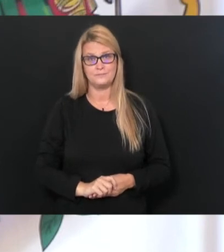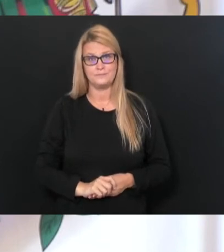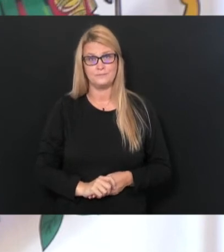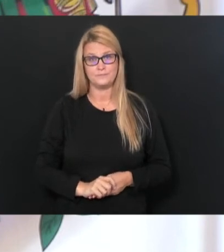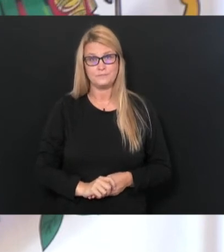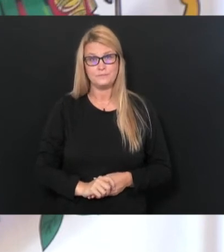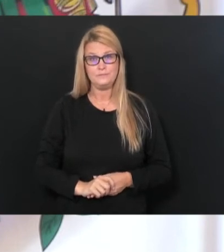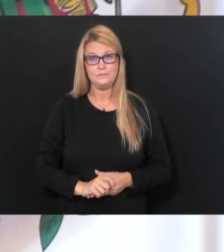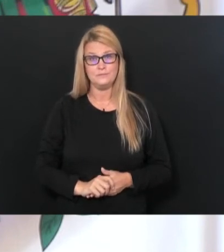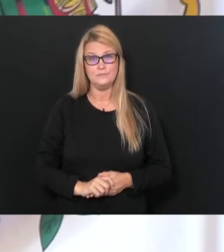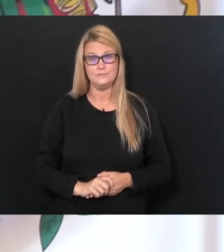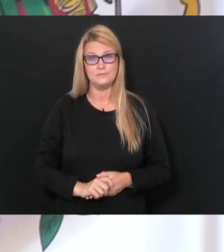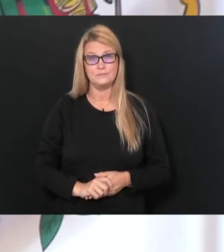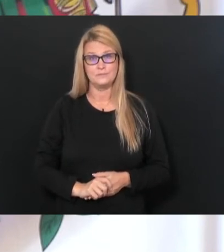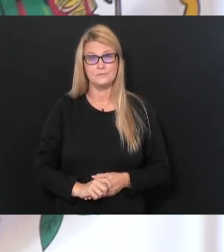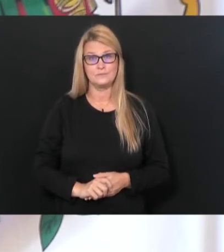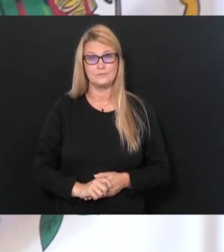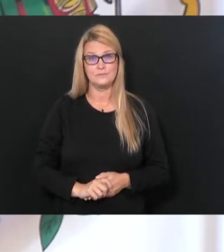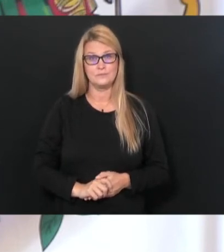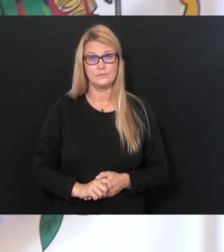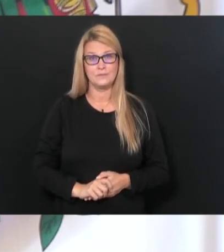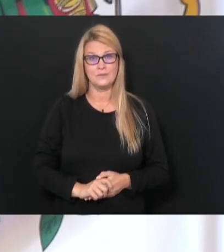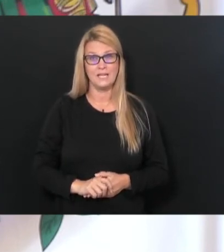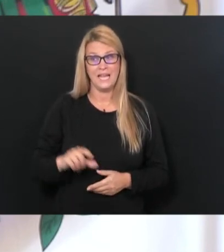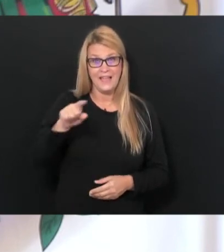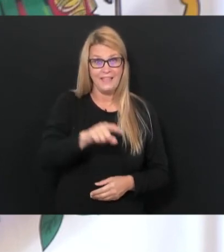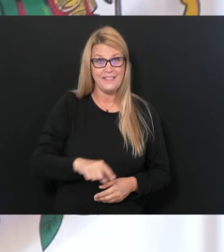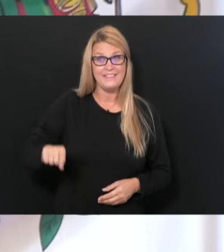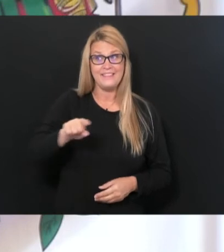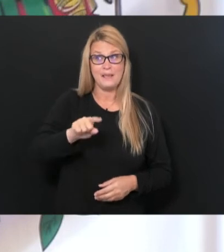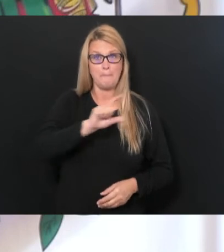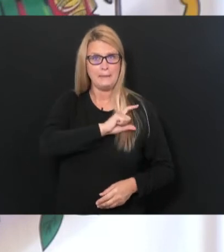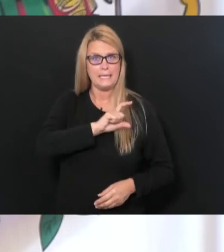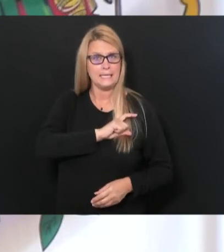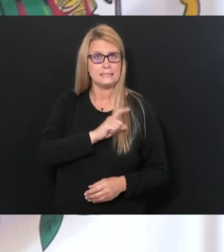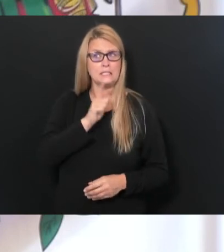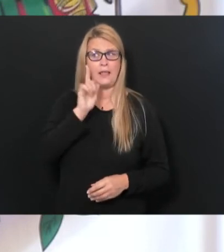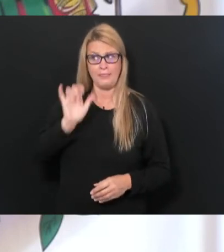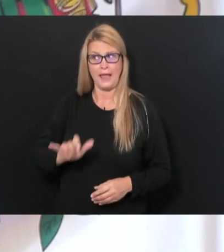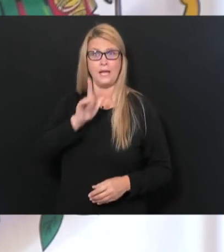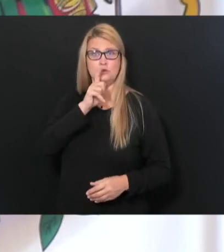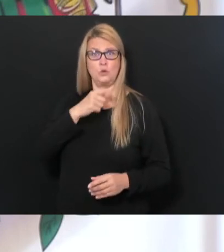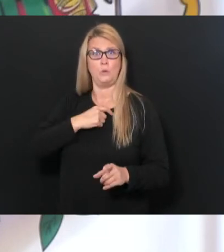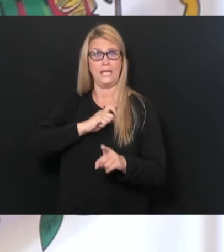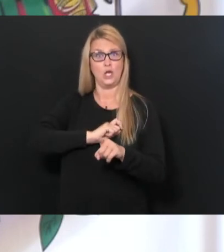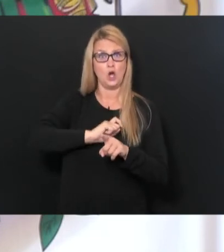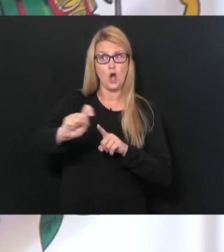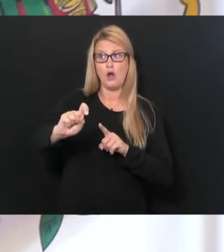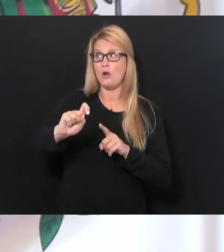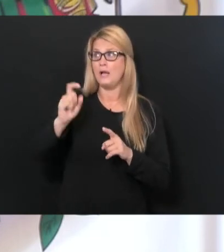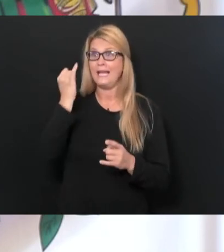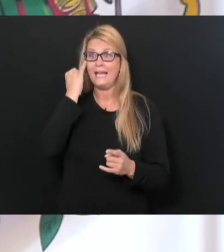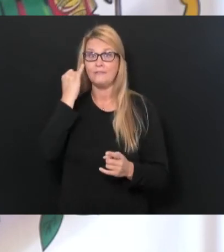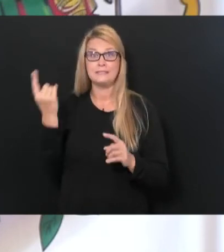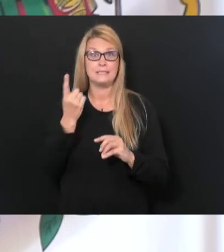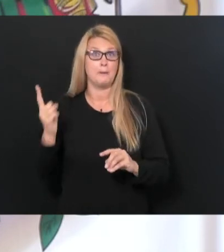these are the people we call when we have an issue or a problem or a worry or